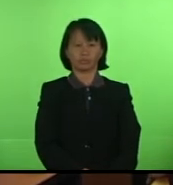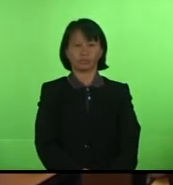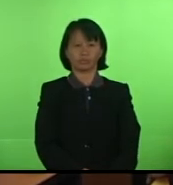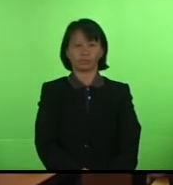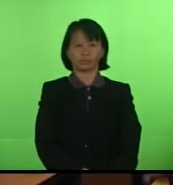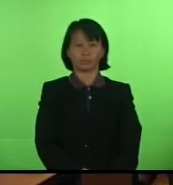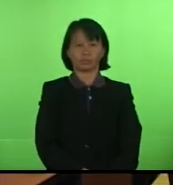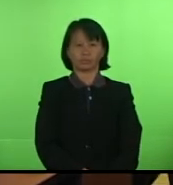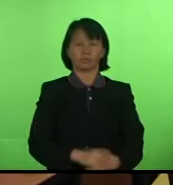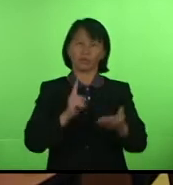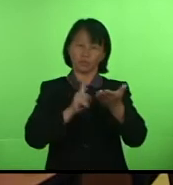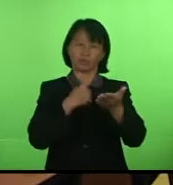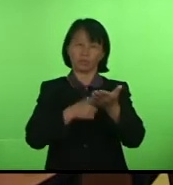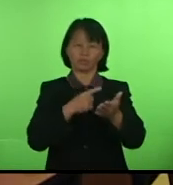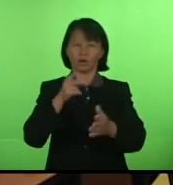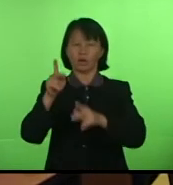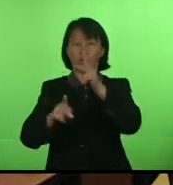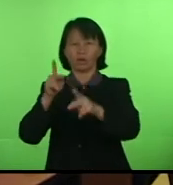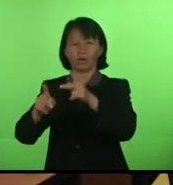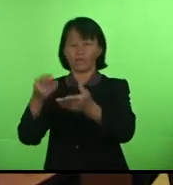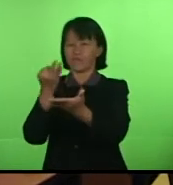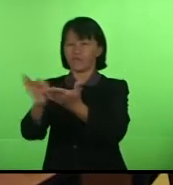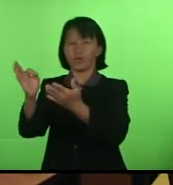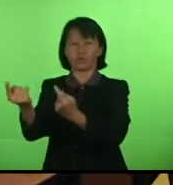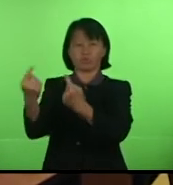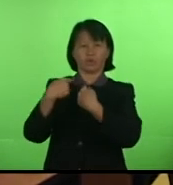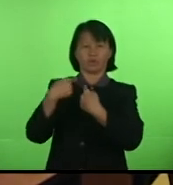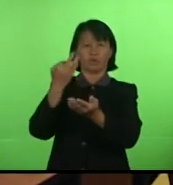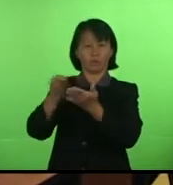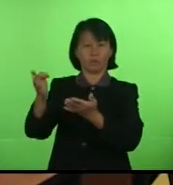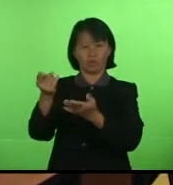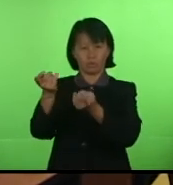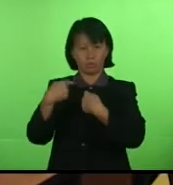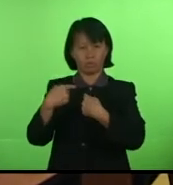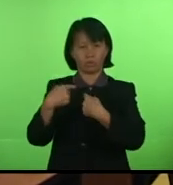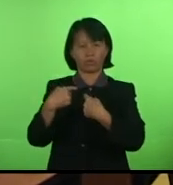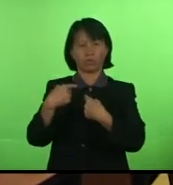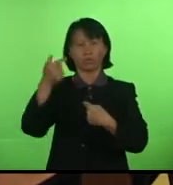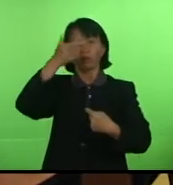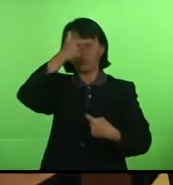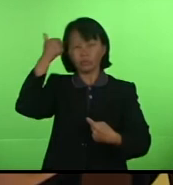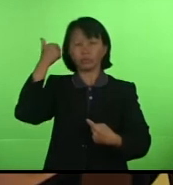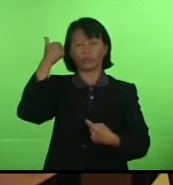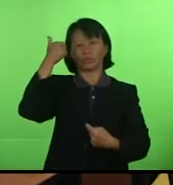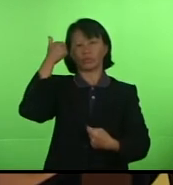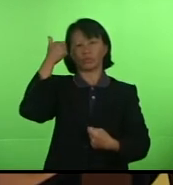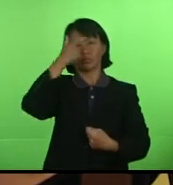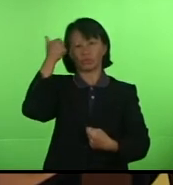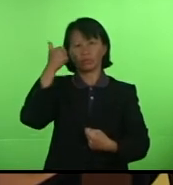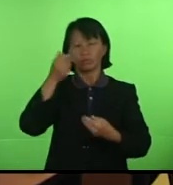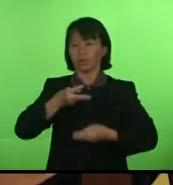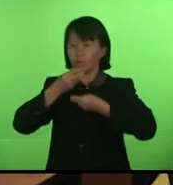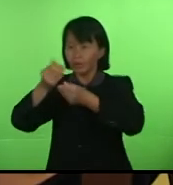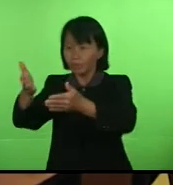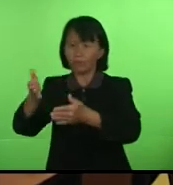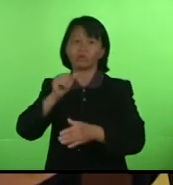And sometimes people fail to respond to written forms of education because the message is not